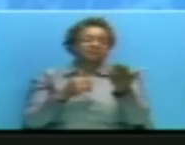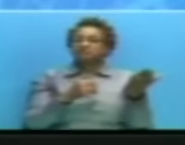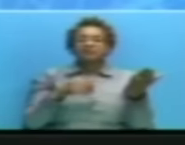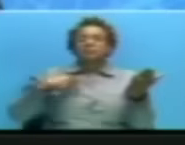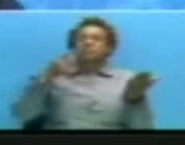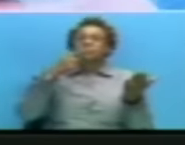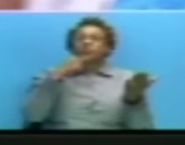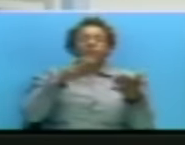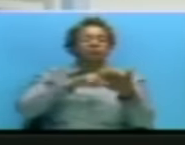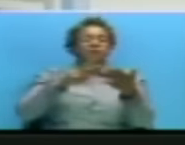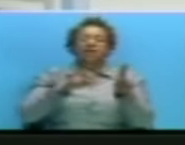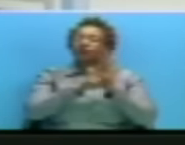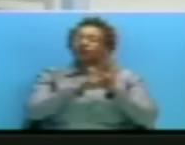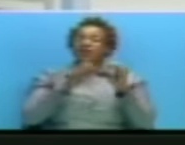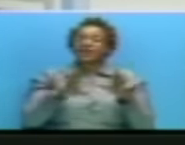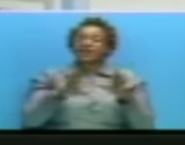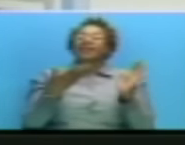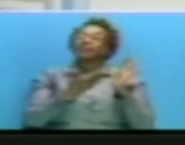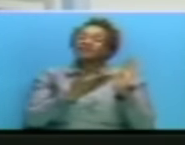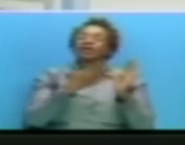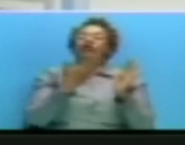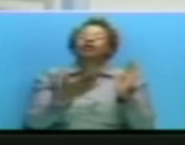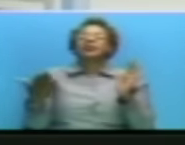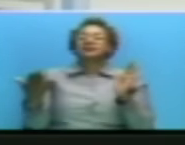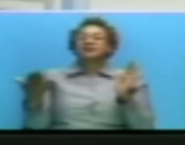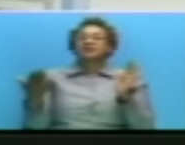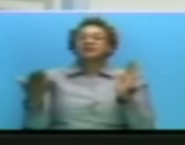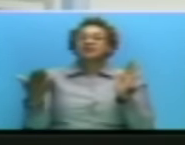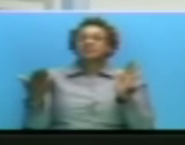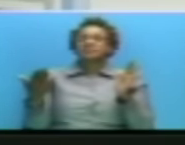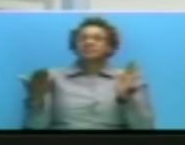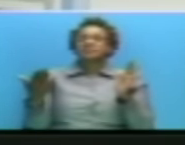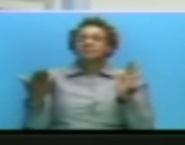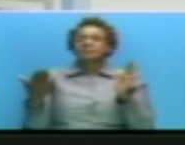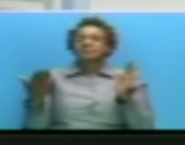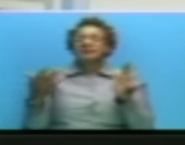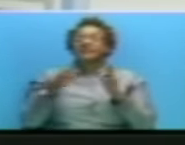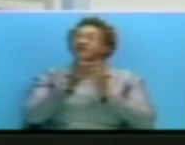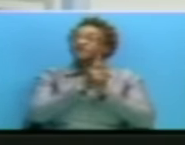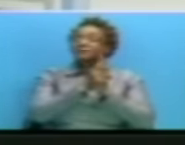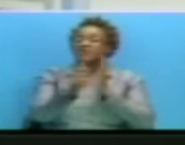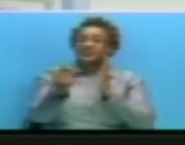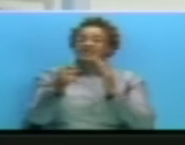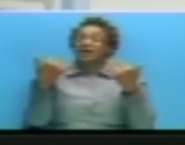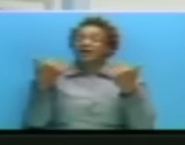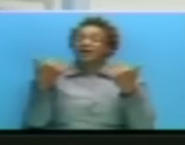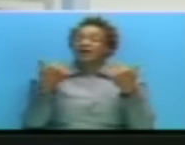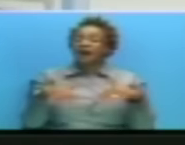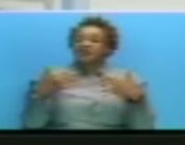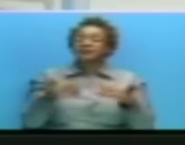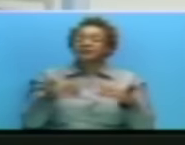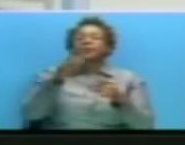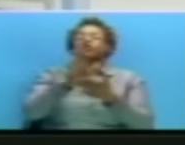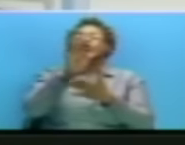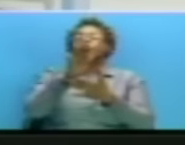people who are not reading them. Sir, but these documents you refer to, the Film and Stage Plays Act, mm-hmm. and like I said, I want to bring up the graphic again because this is your mandate